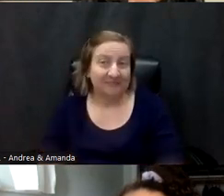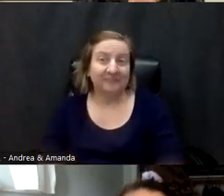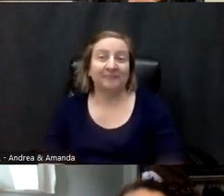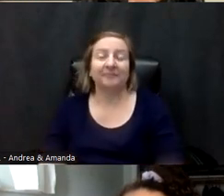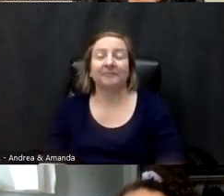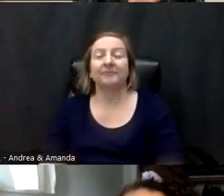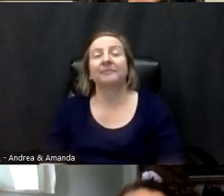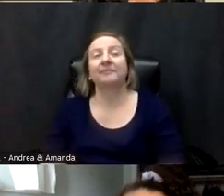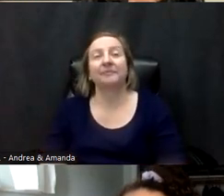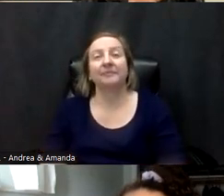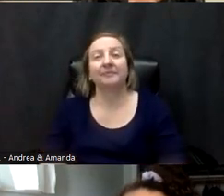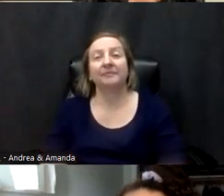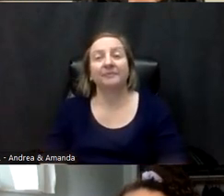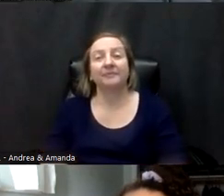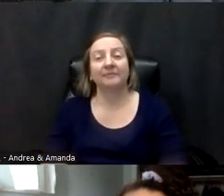So